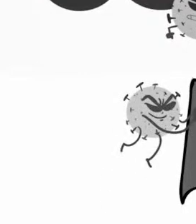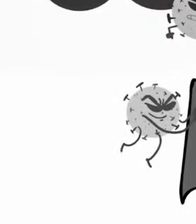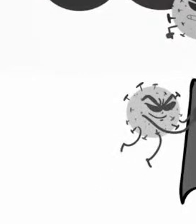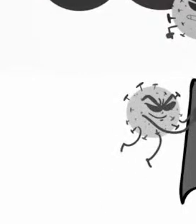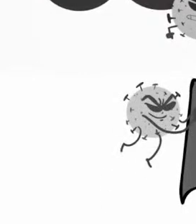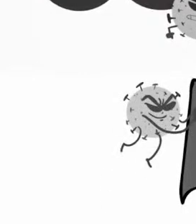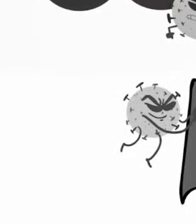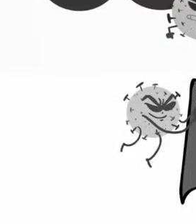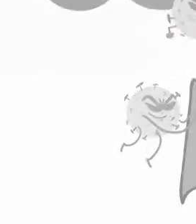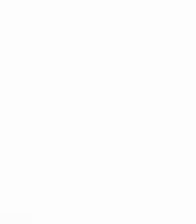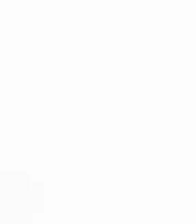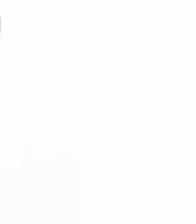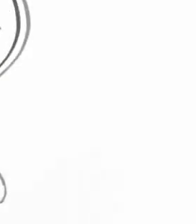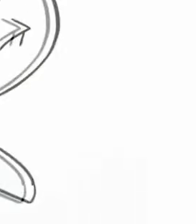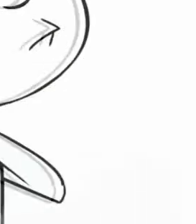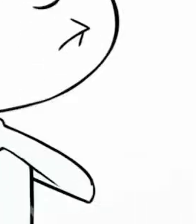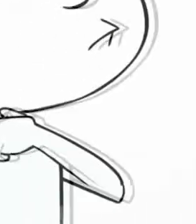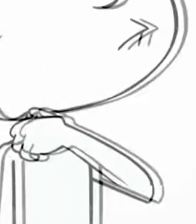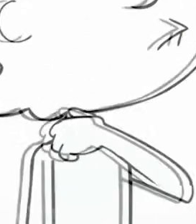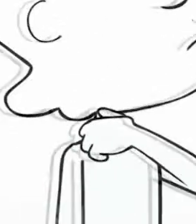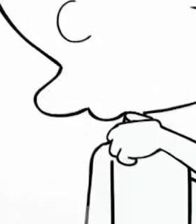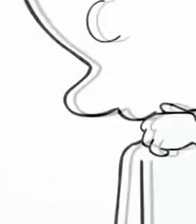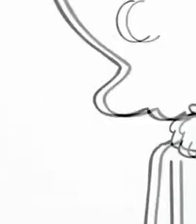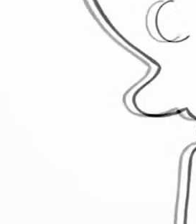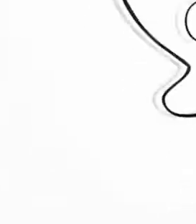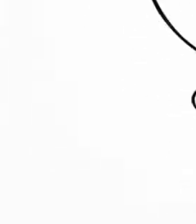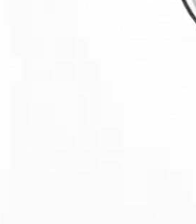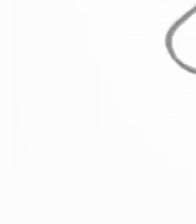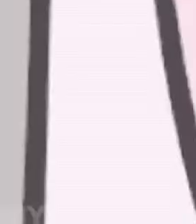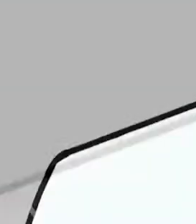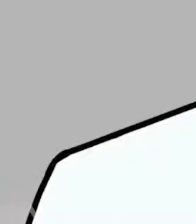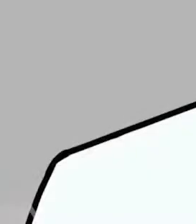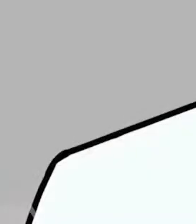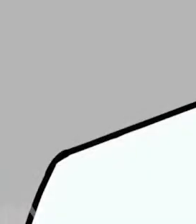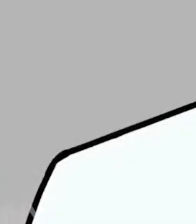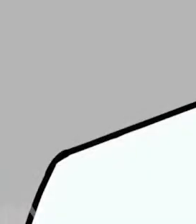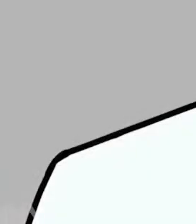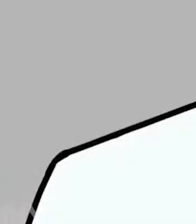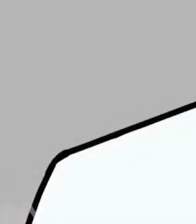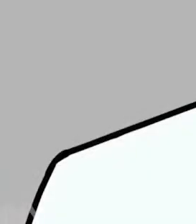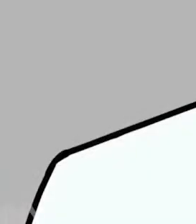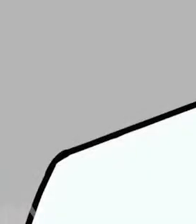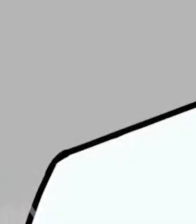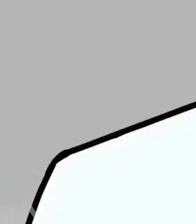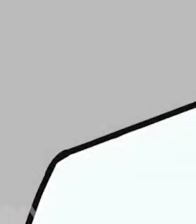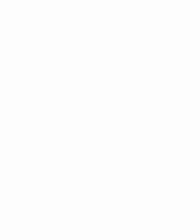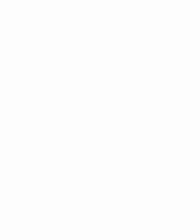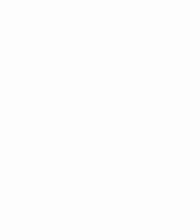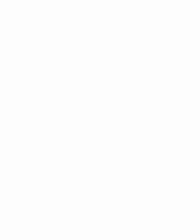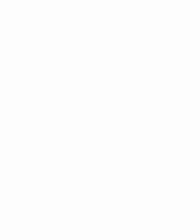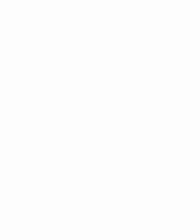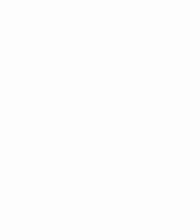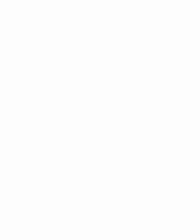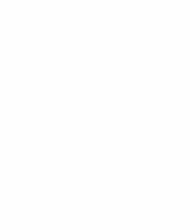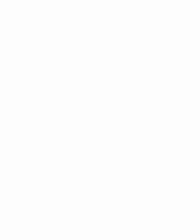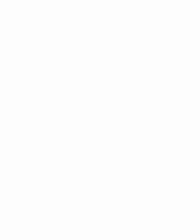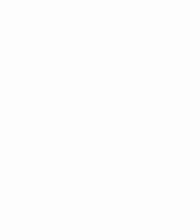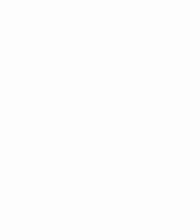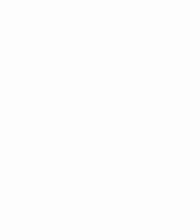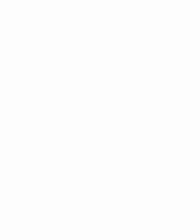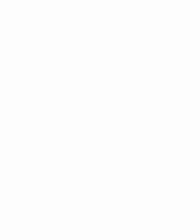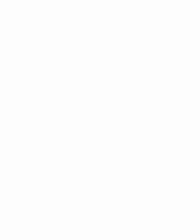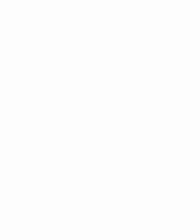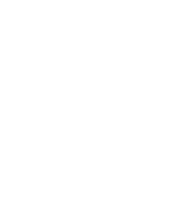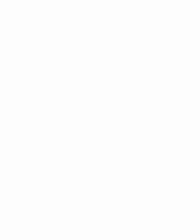show. It's usually a sore throat to start because that's where the virus first camps out. Now, by this time, your body may